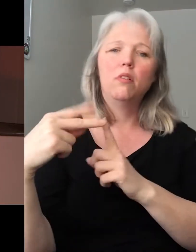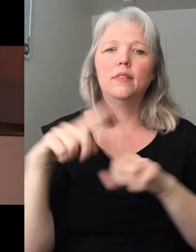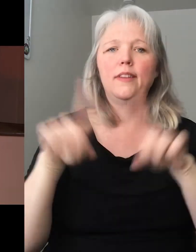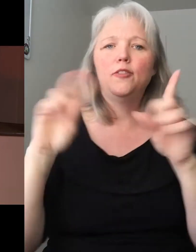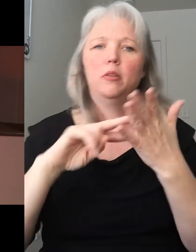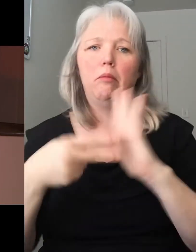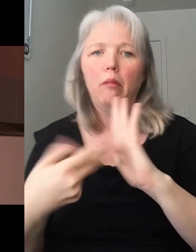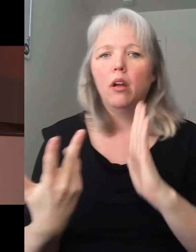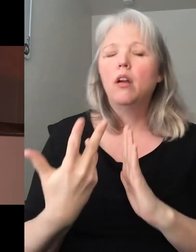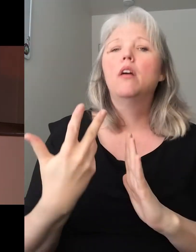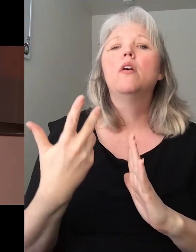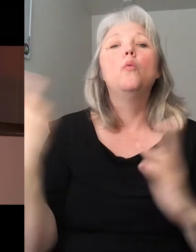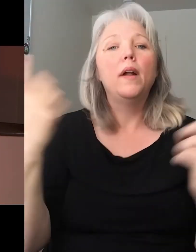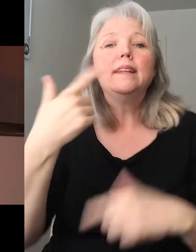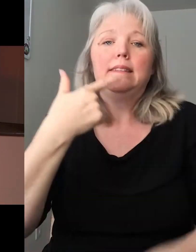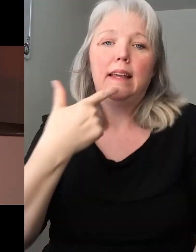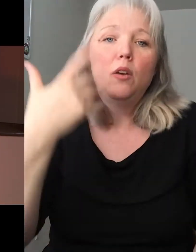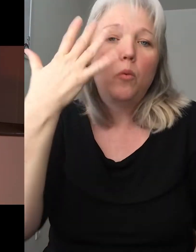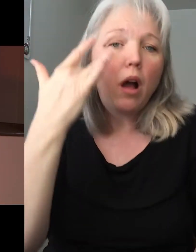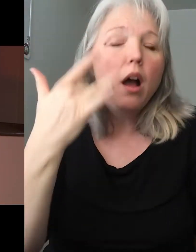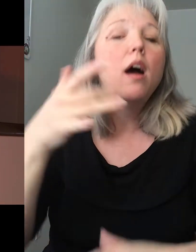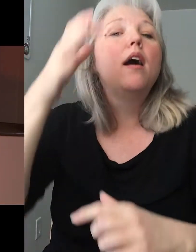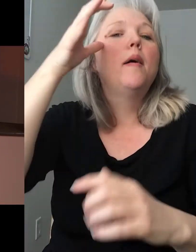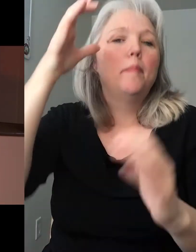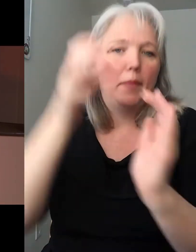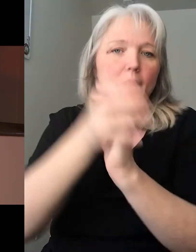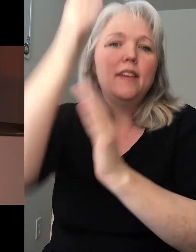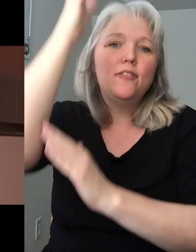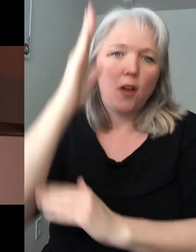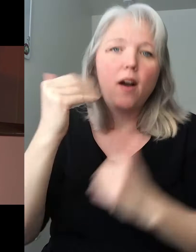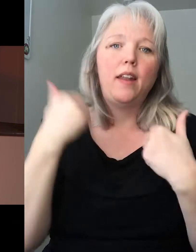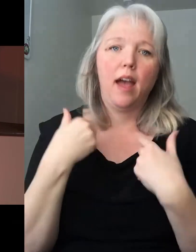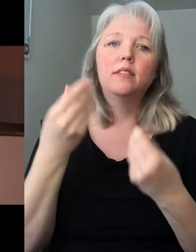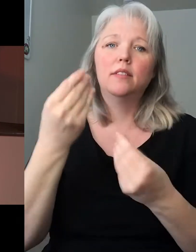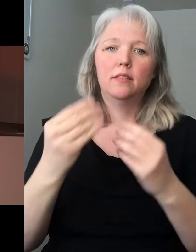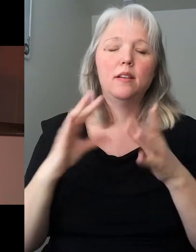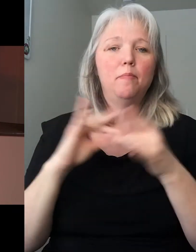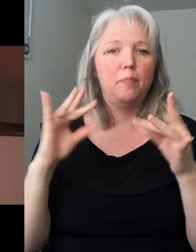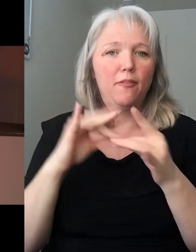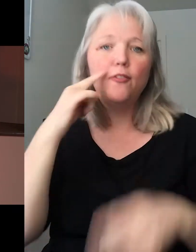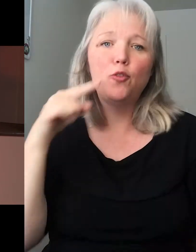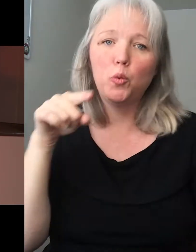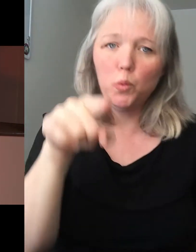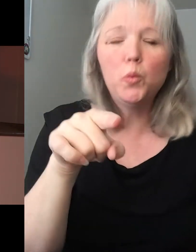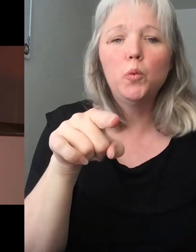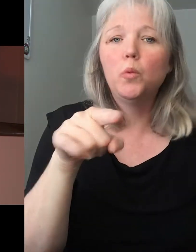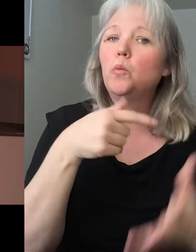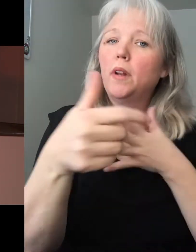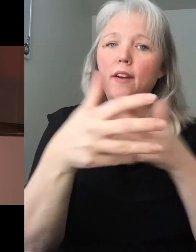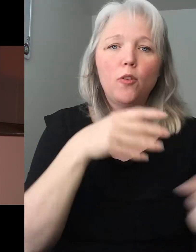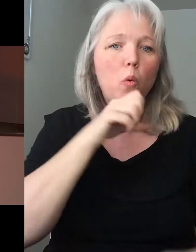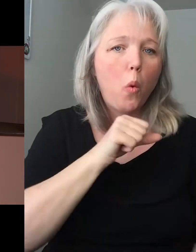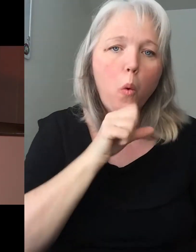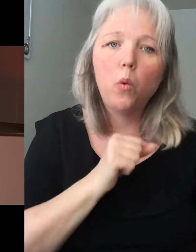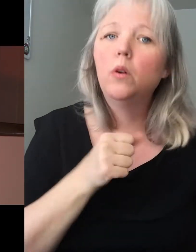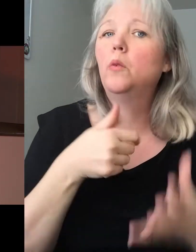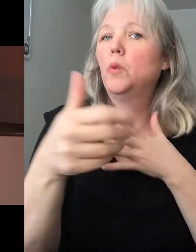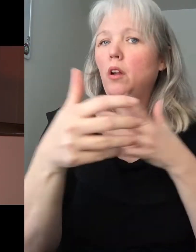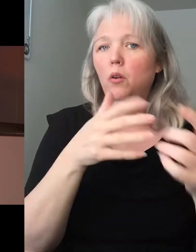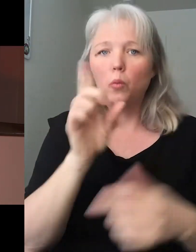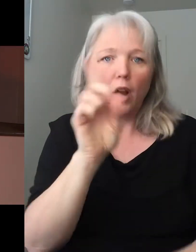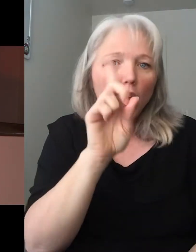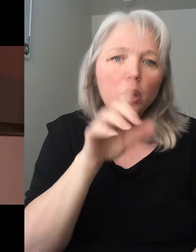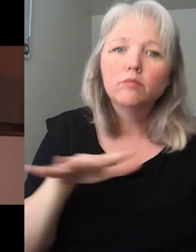I believe God has a word for you. Whatever your age, wherever you are, quiet